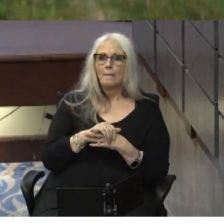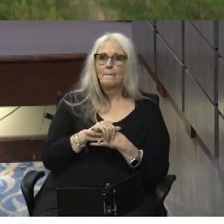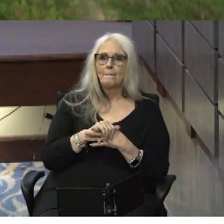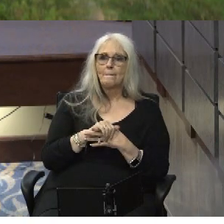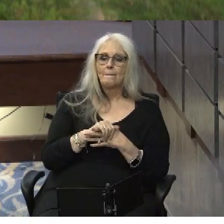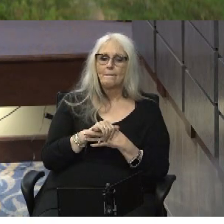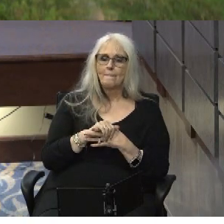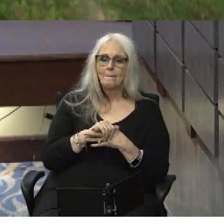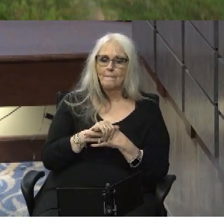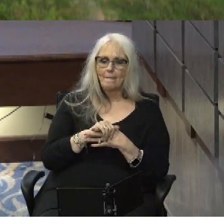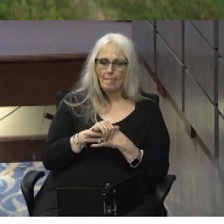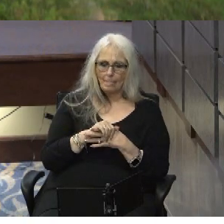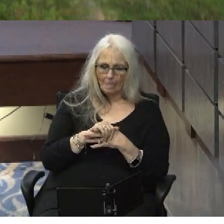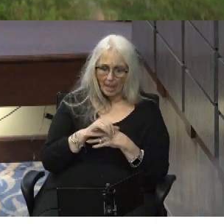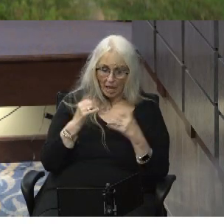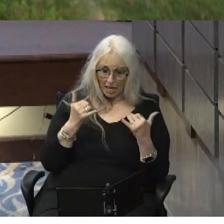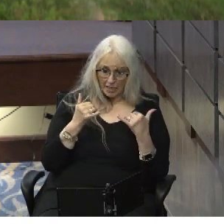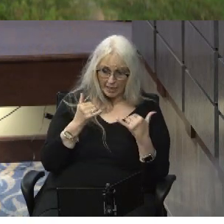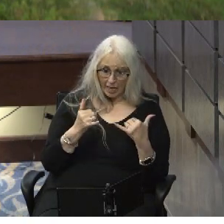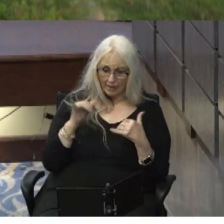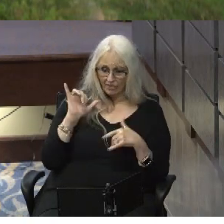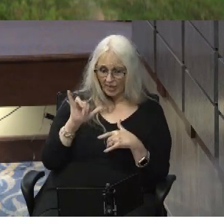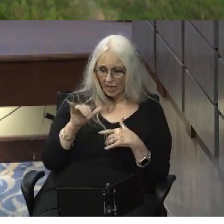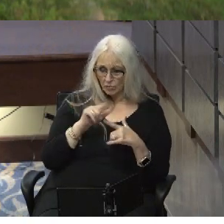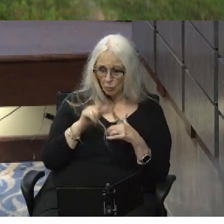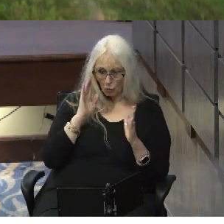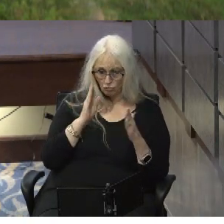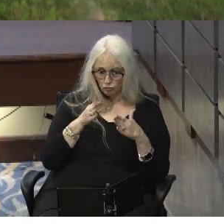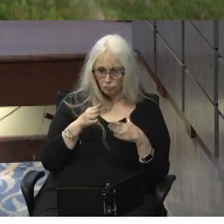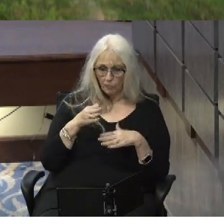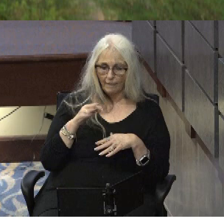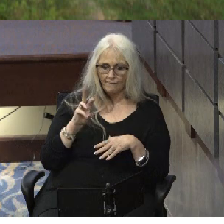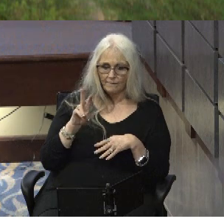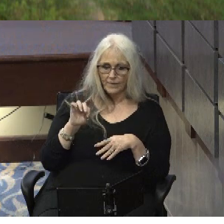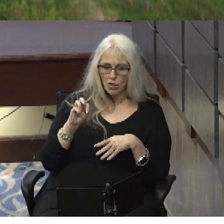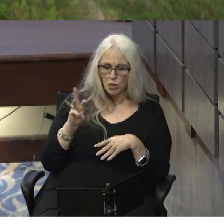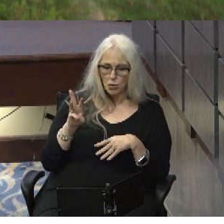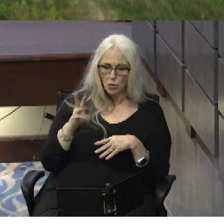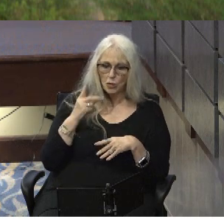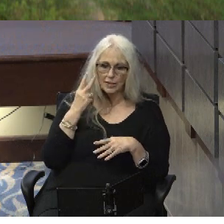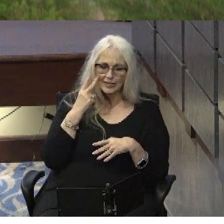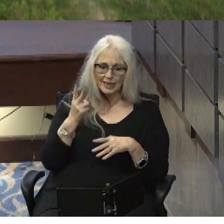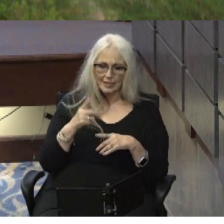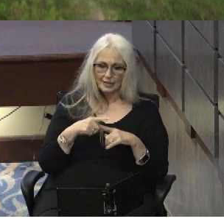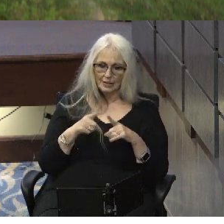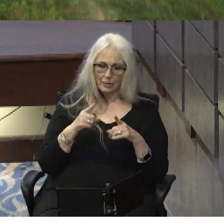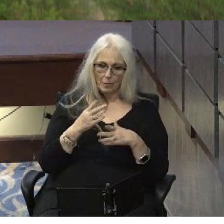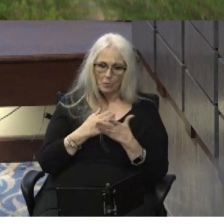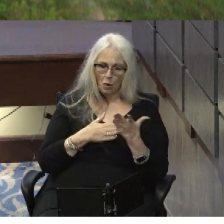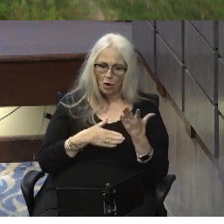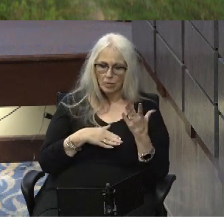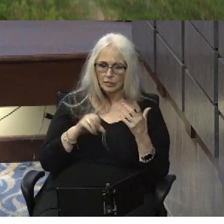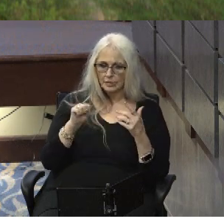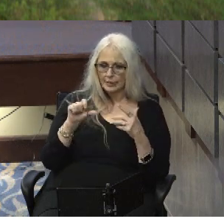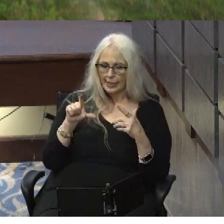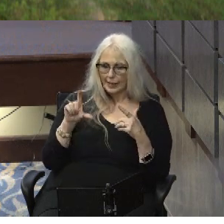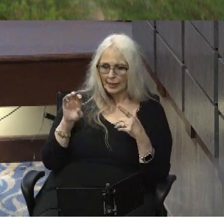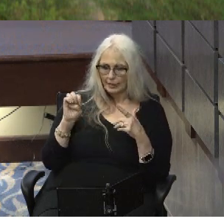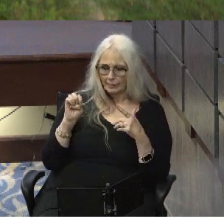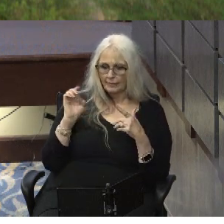And I'll pause on. So here's kind of a more direct on view so you can see the proportions and scale of this.